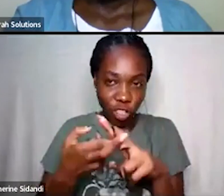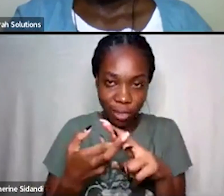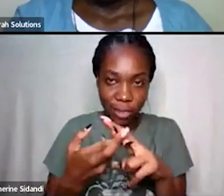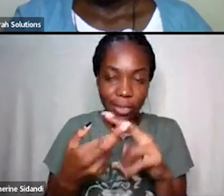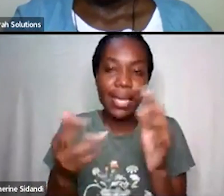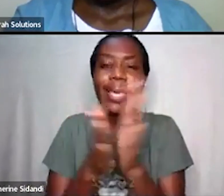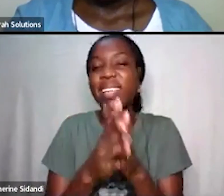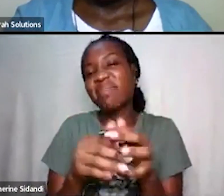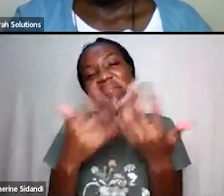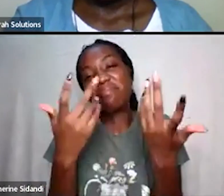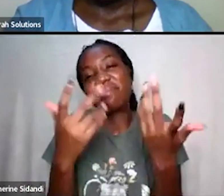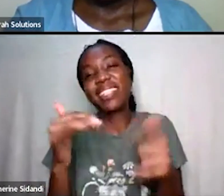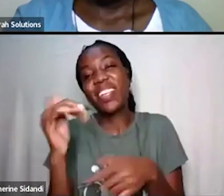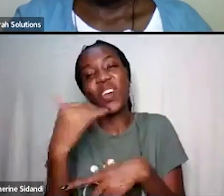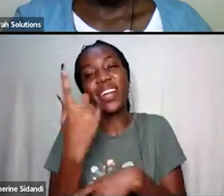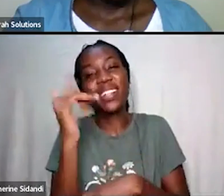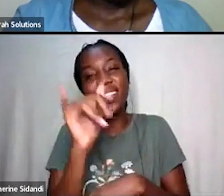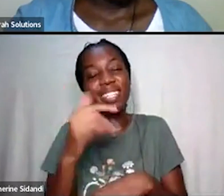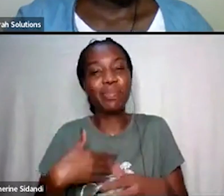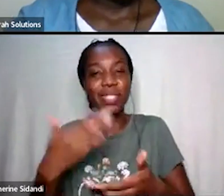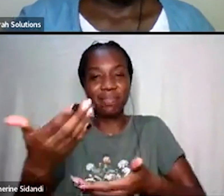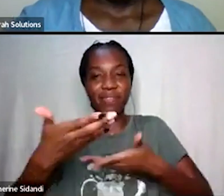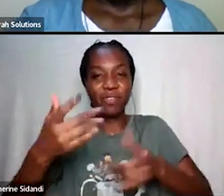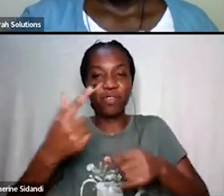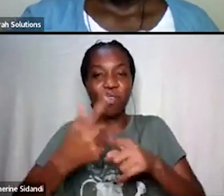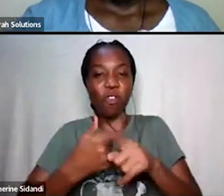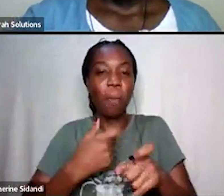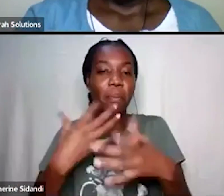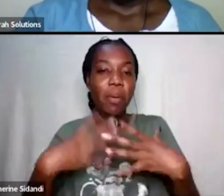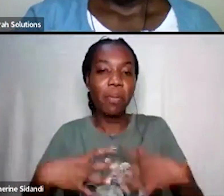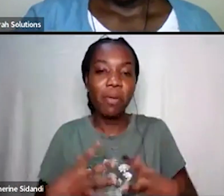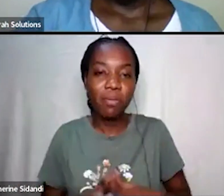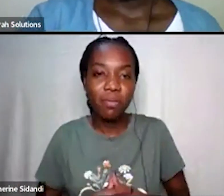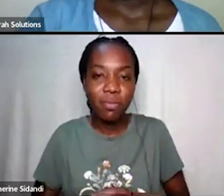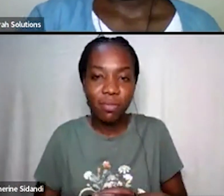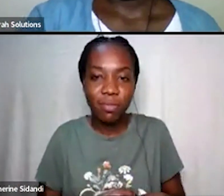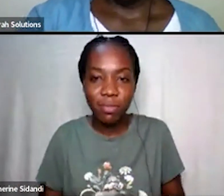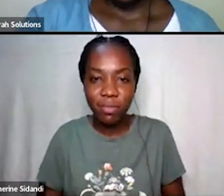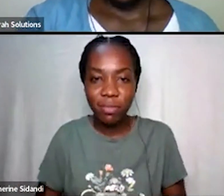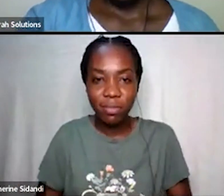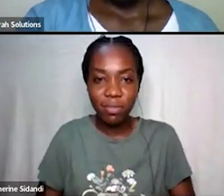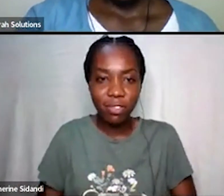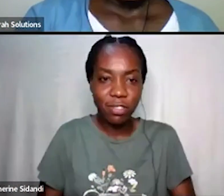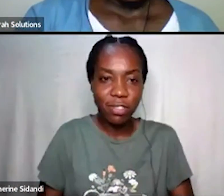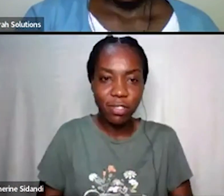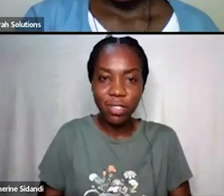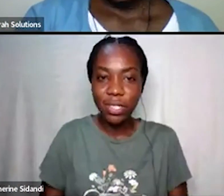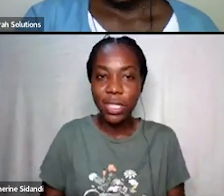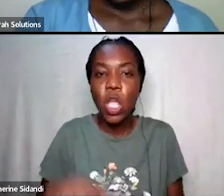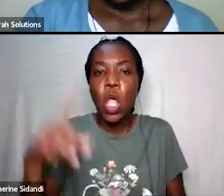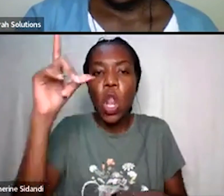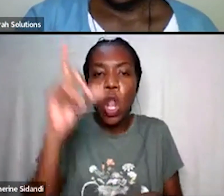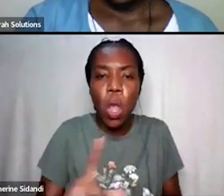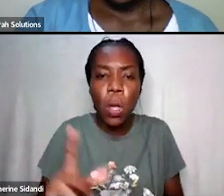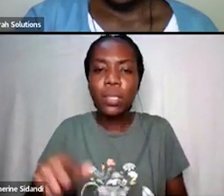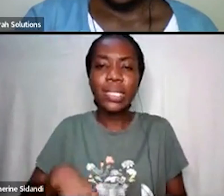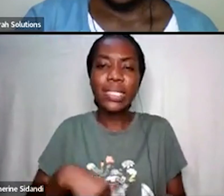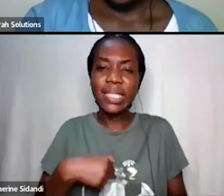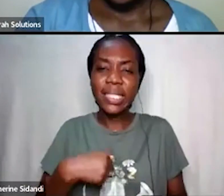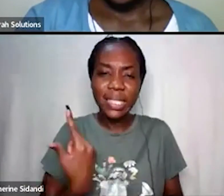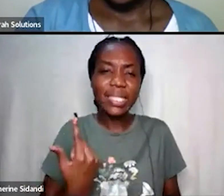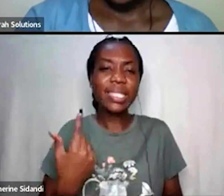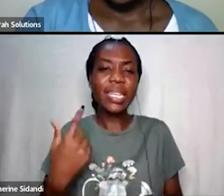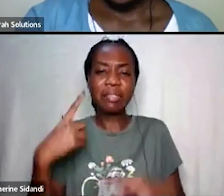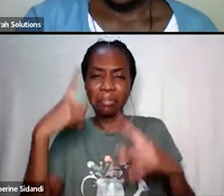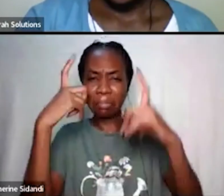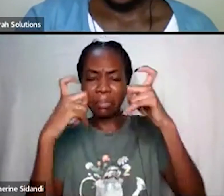yeah, those are the ones that we received so far. Egocentric, low self-esteem. No self-esteem. There are many, Yes. and I think